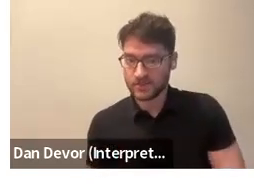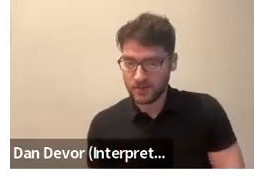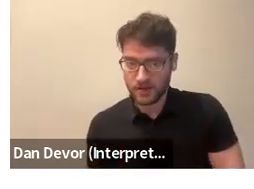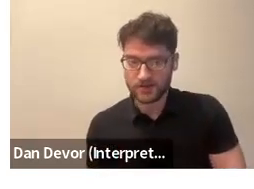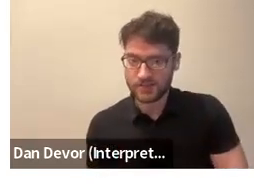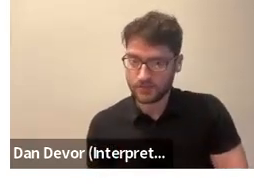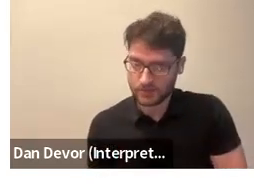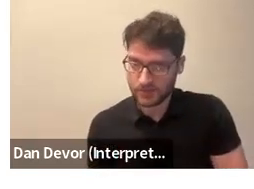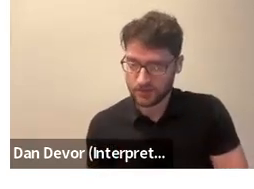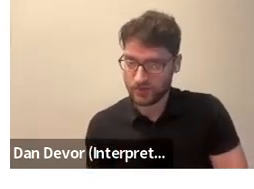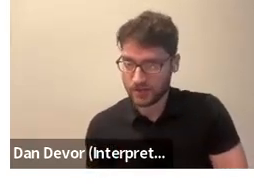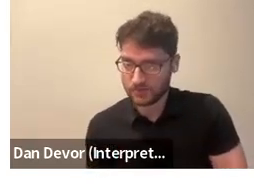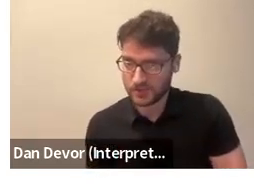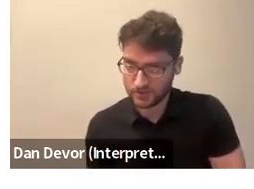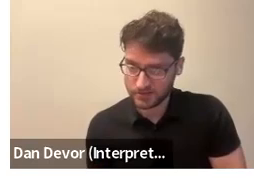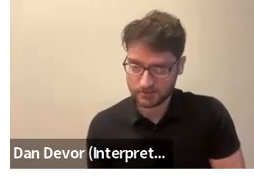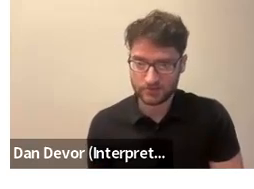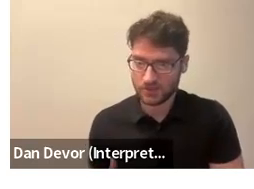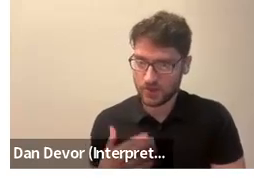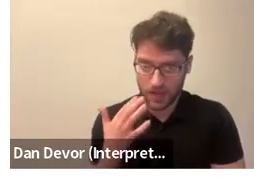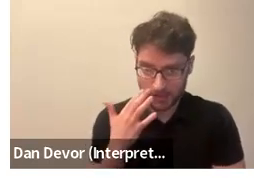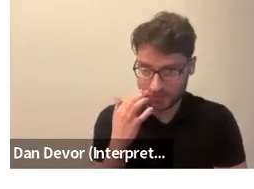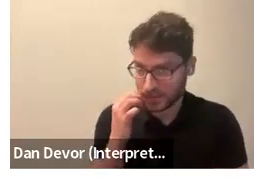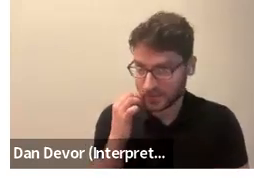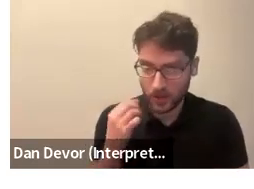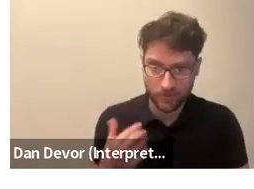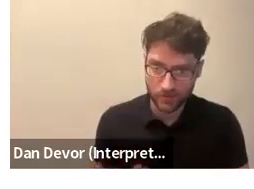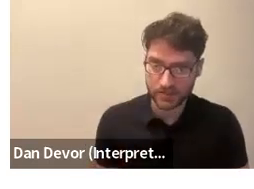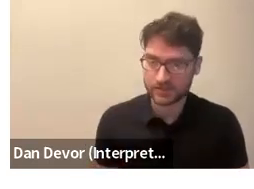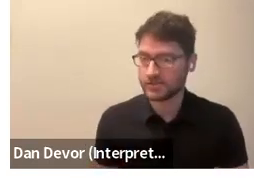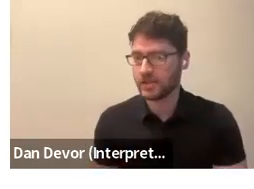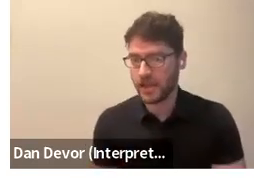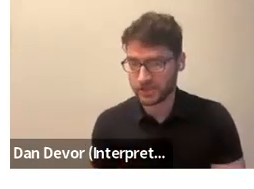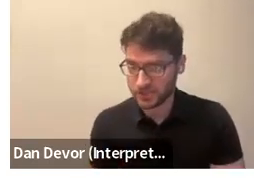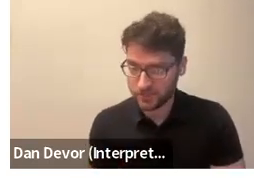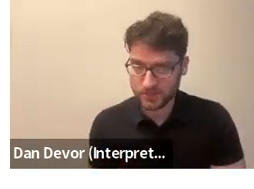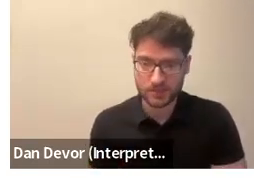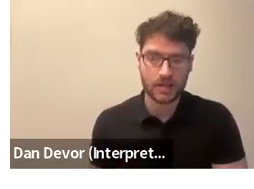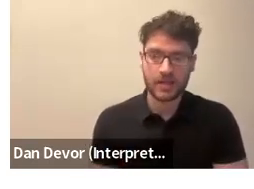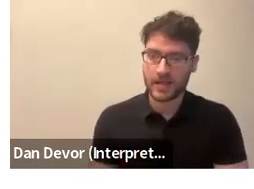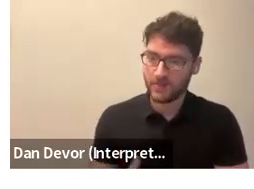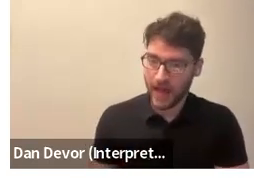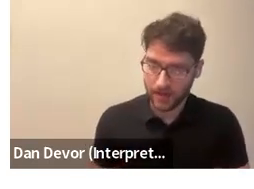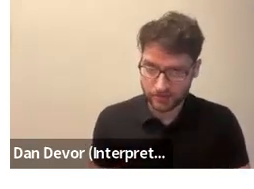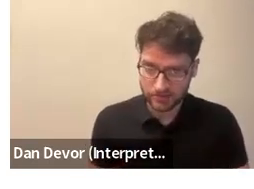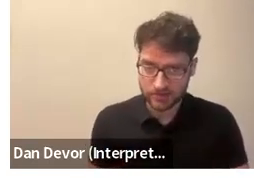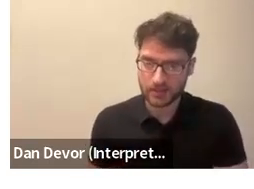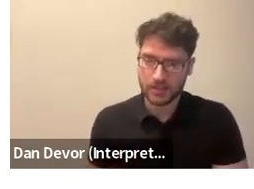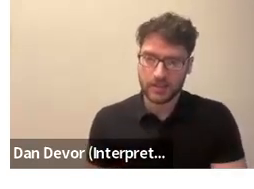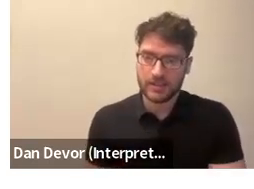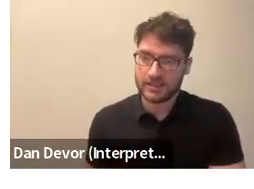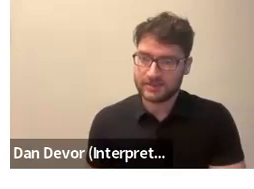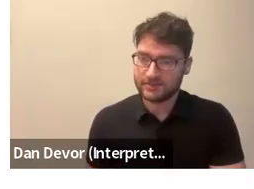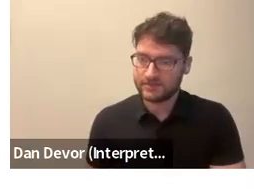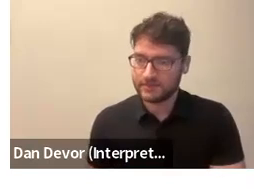a system of symbols and grammatical signals. So ASL checks all of those boxes. Hand shapes, has patterns,